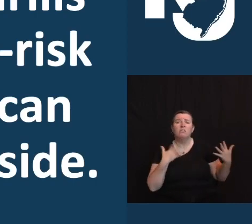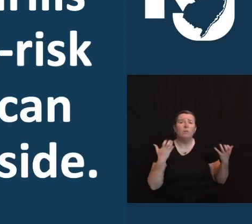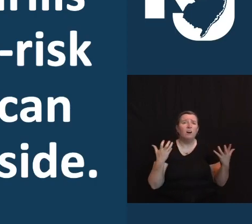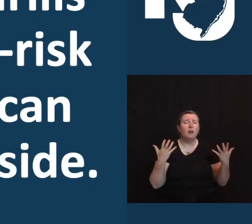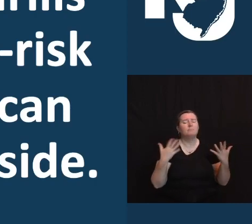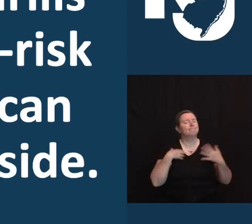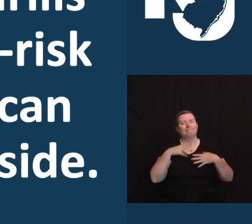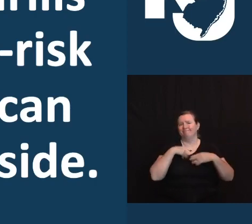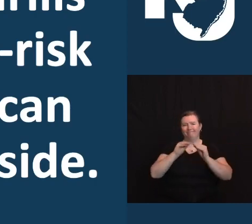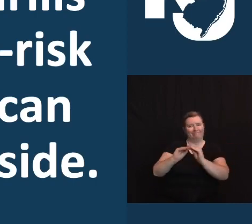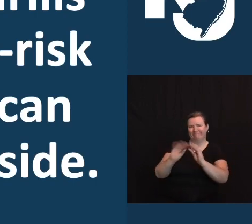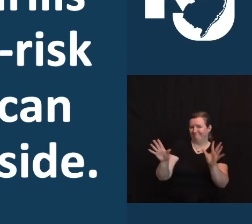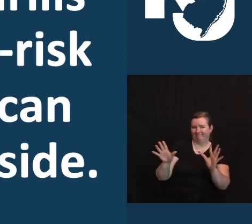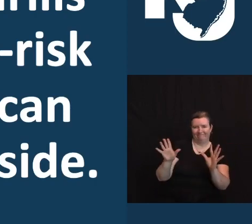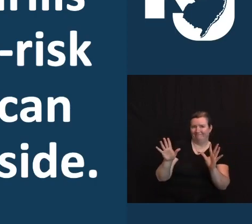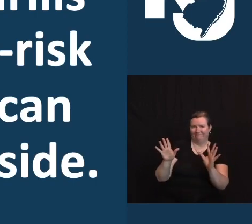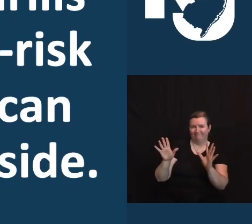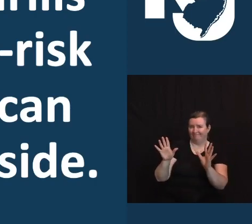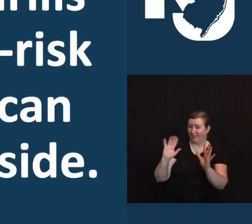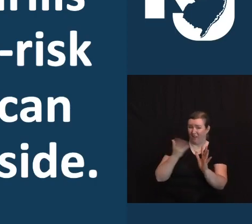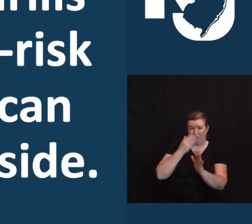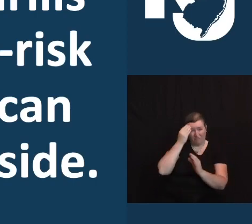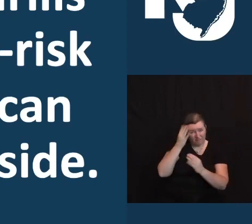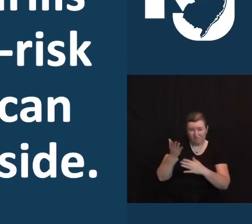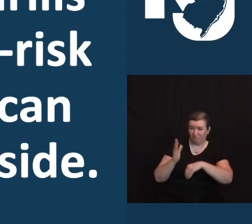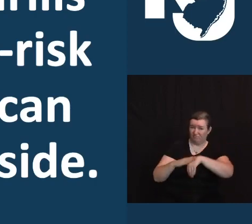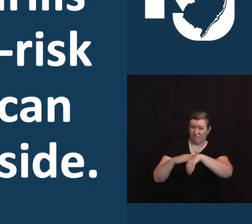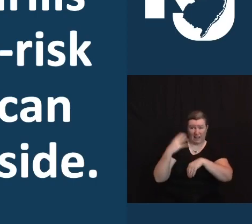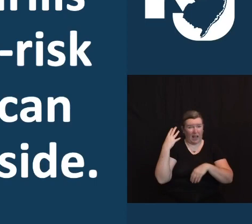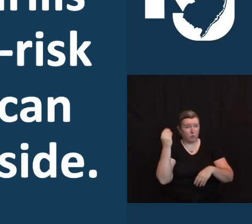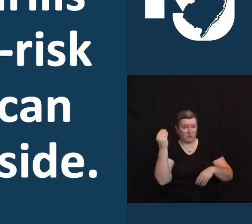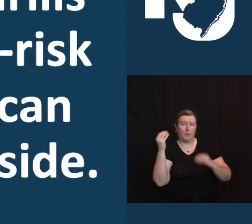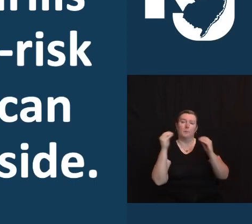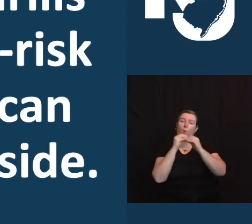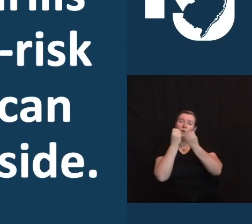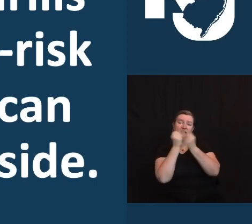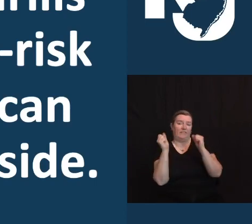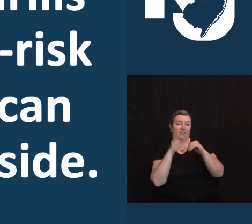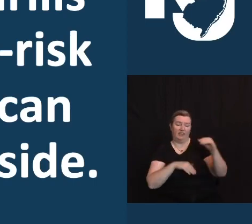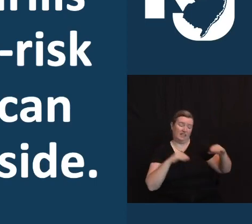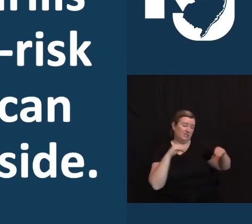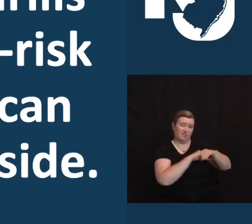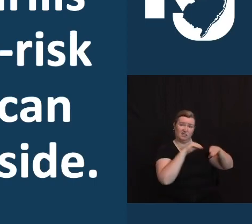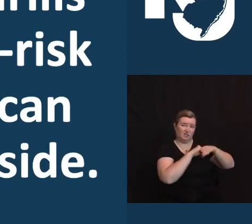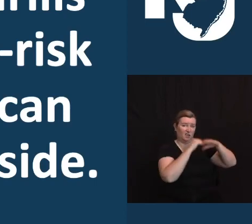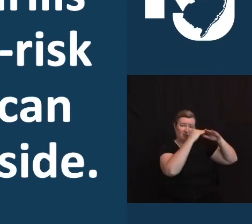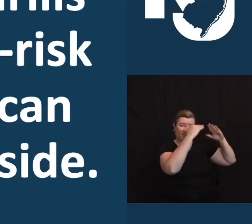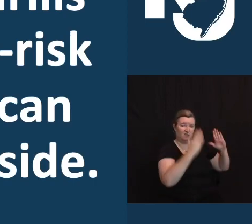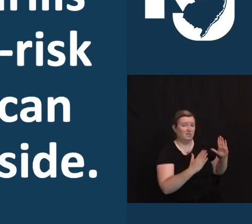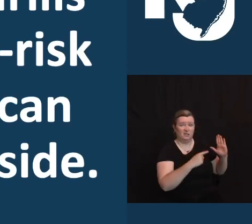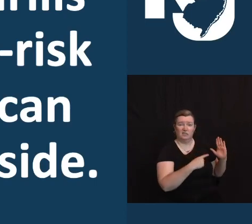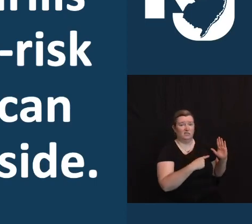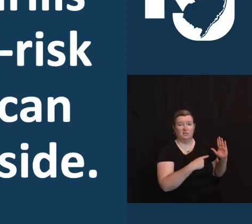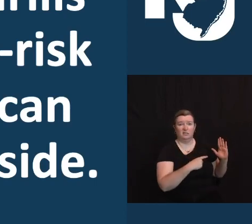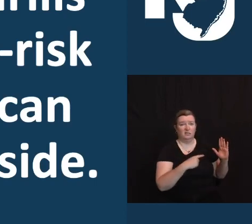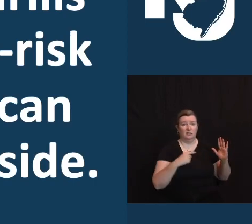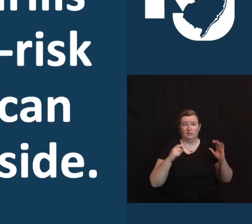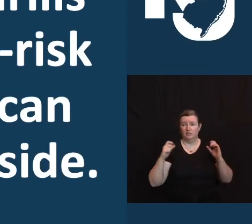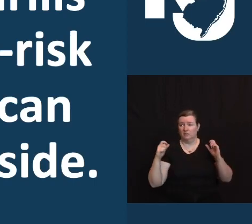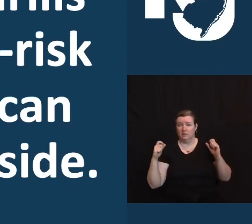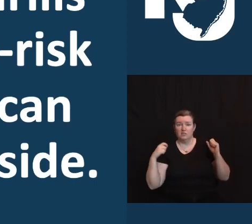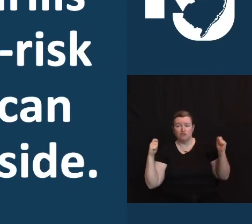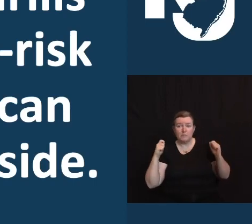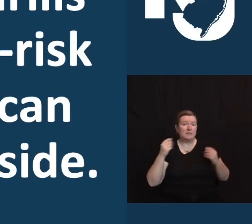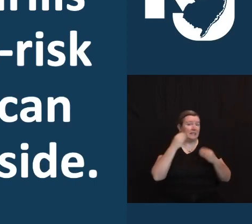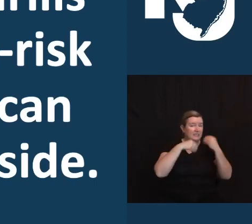outdoor activities are safer than indoor activities, and that spans everything from exercise to dining. And